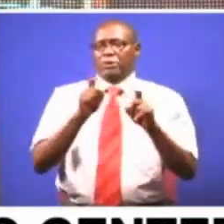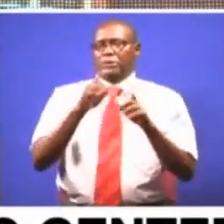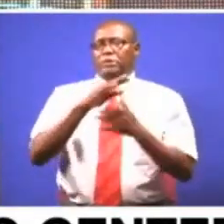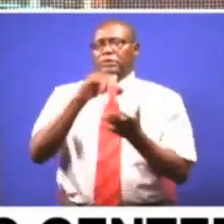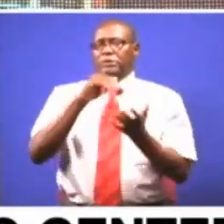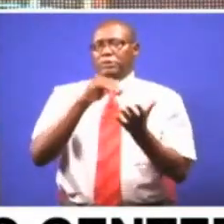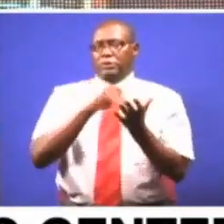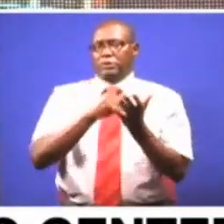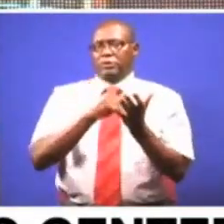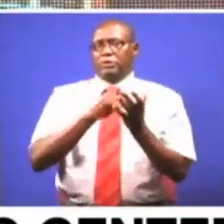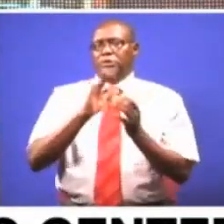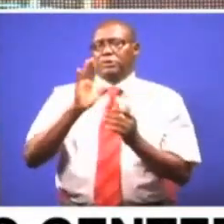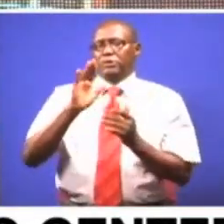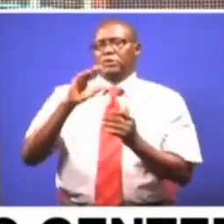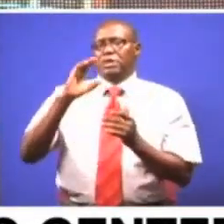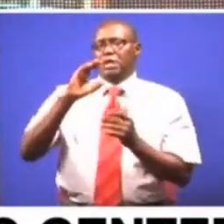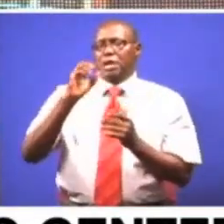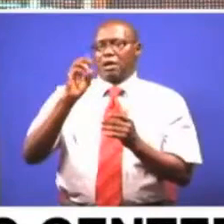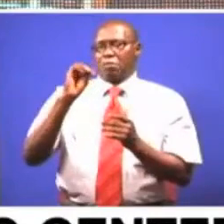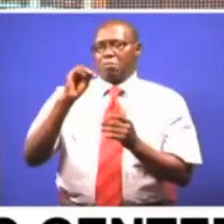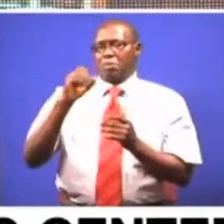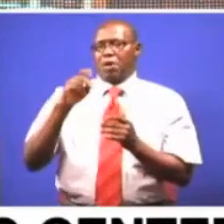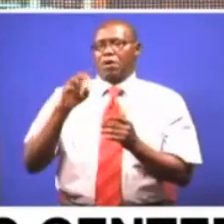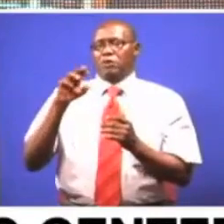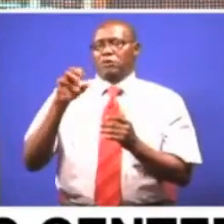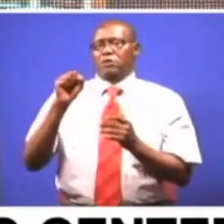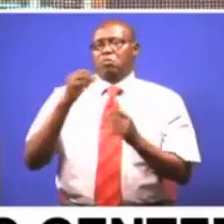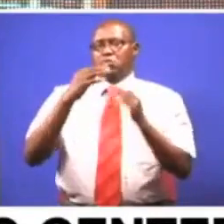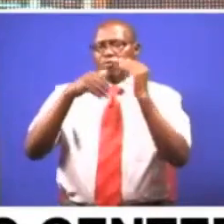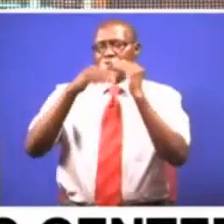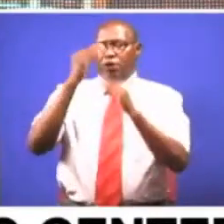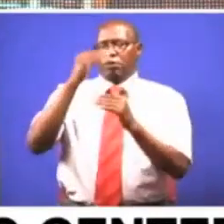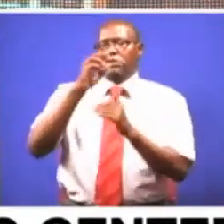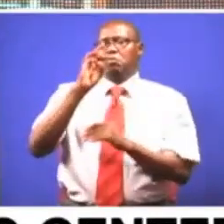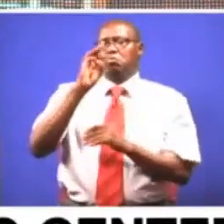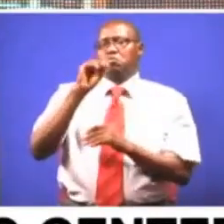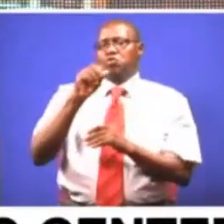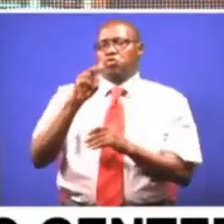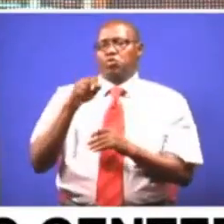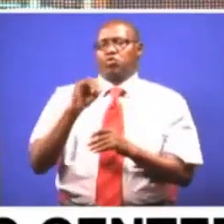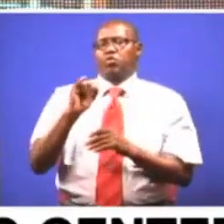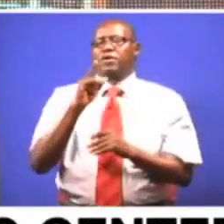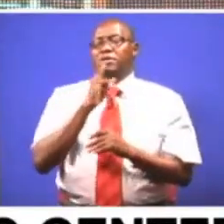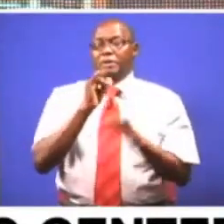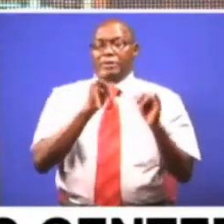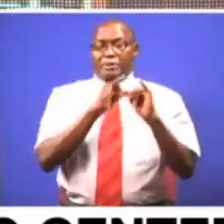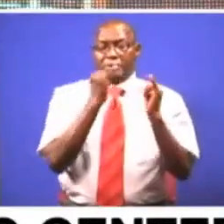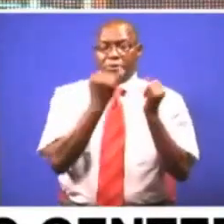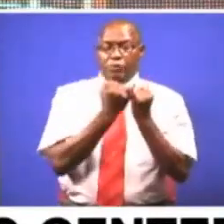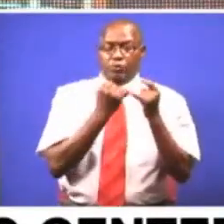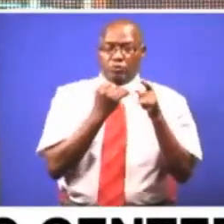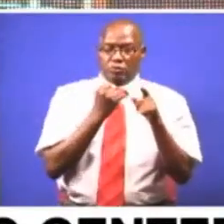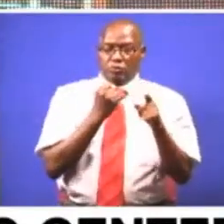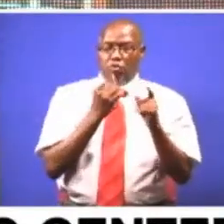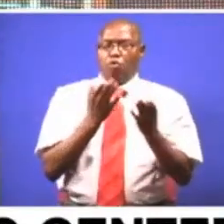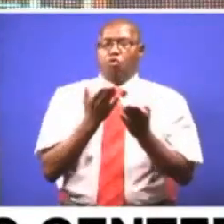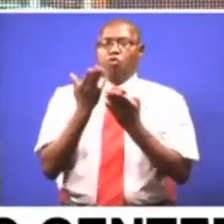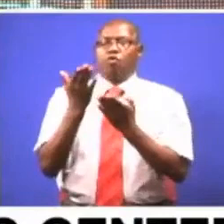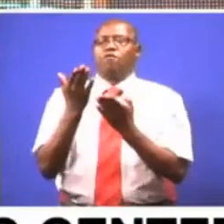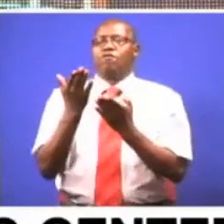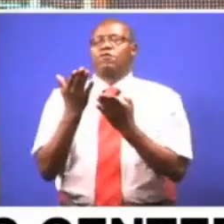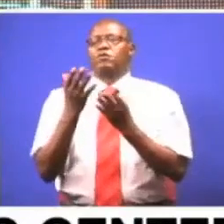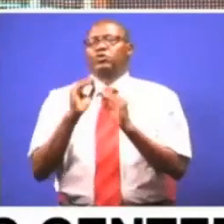Thika campus. PAC University Vice Chancellor Professor Margaret Mudhui said the institution prides itself in offering training in